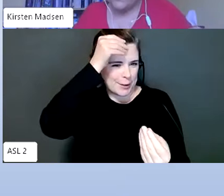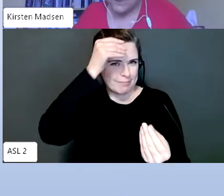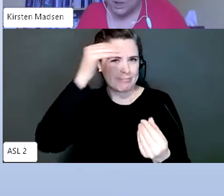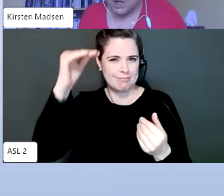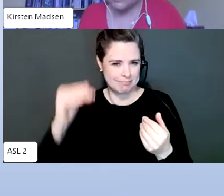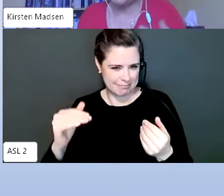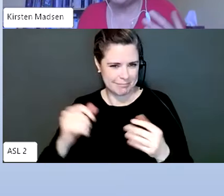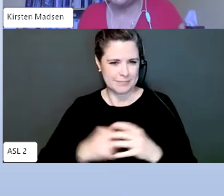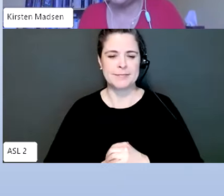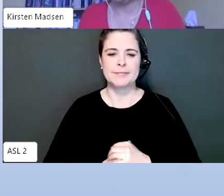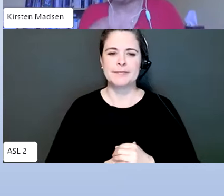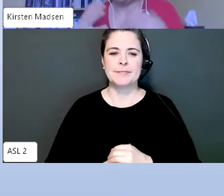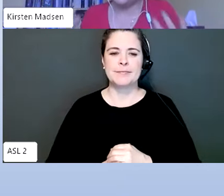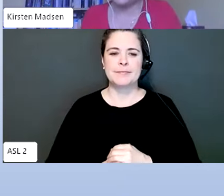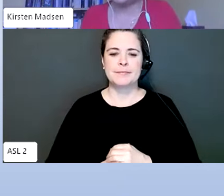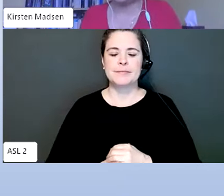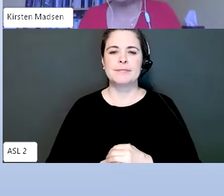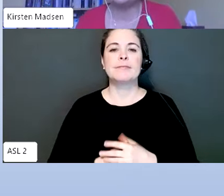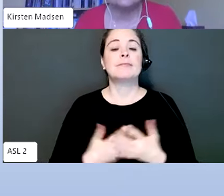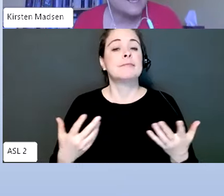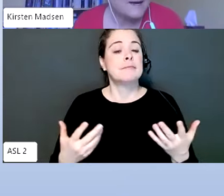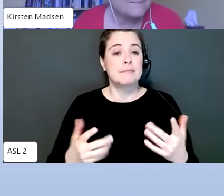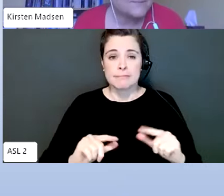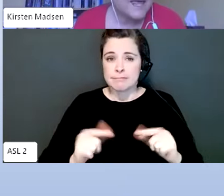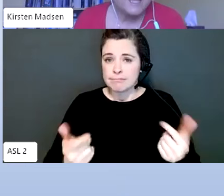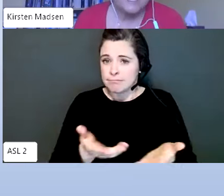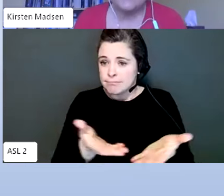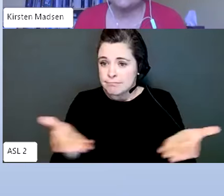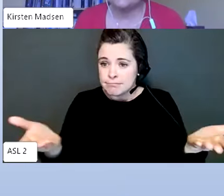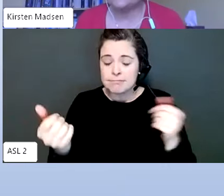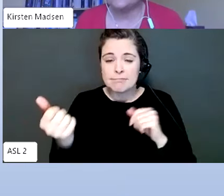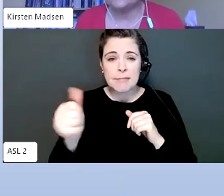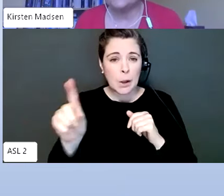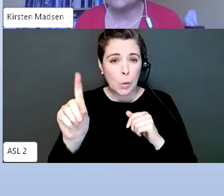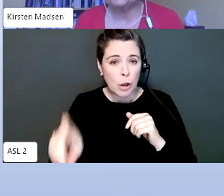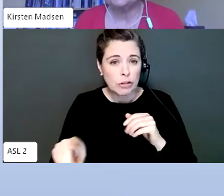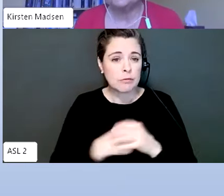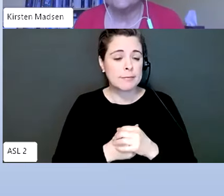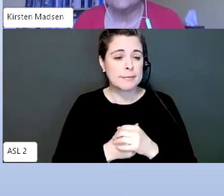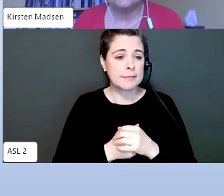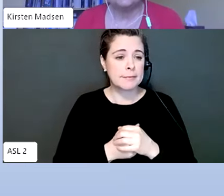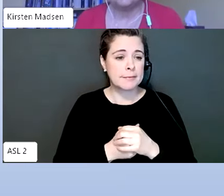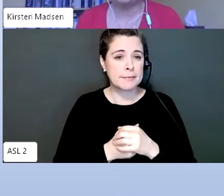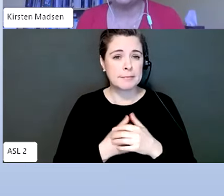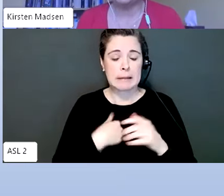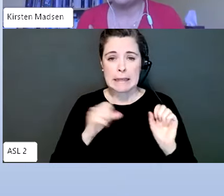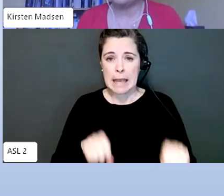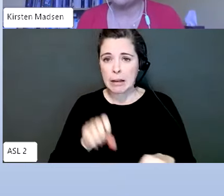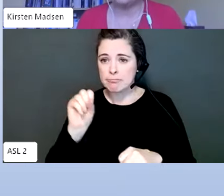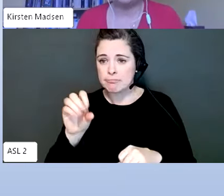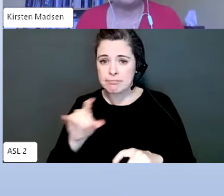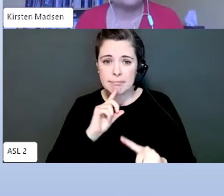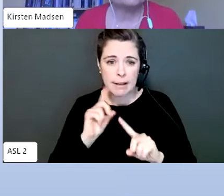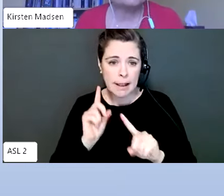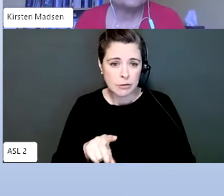with regard to any questions and answers. So I'm going to open